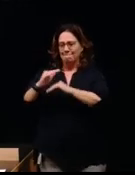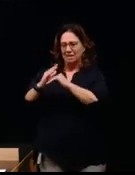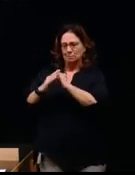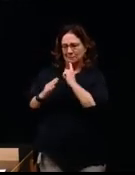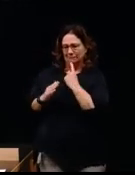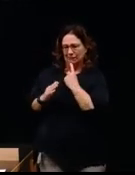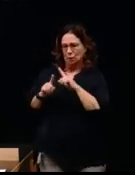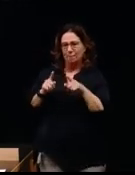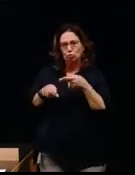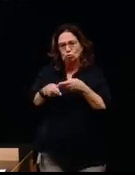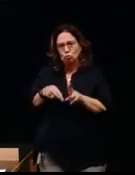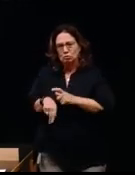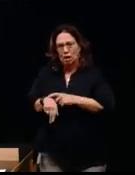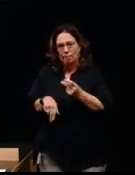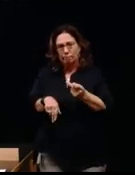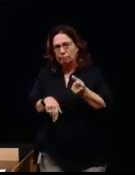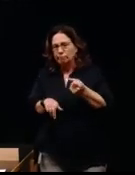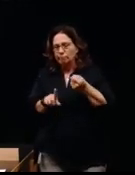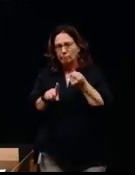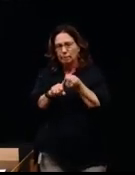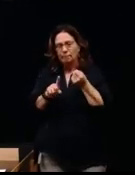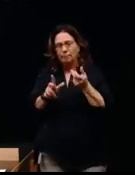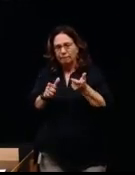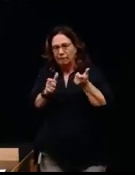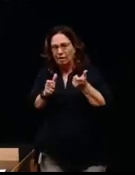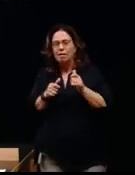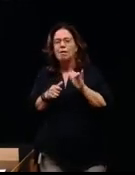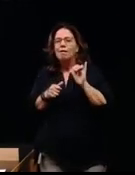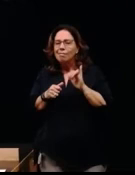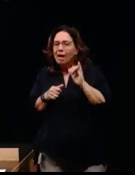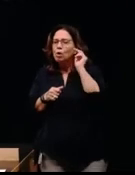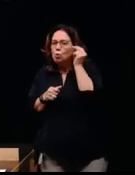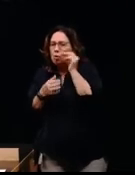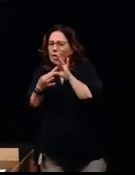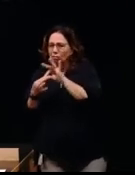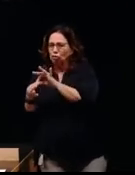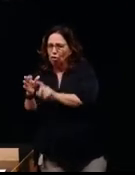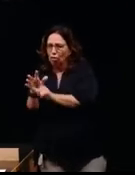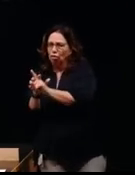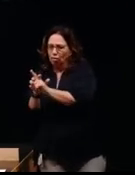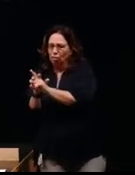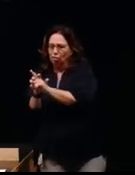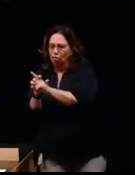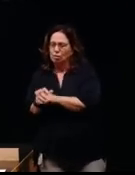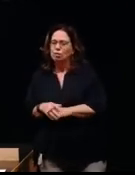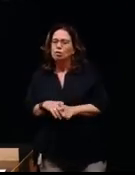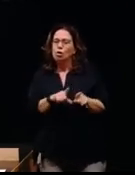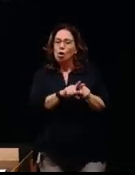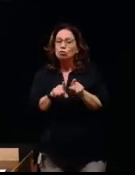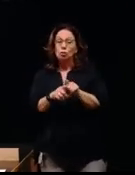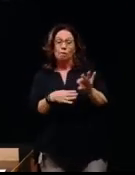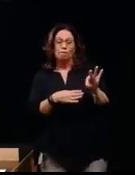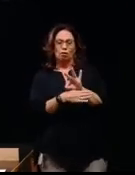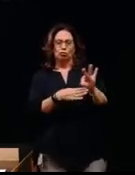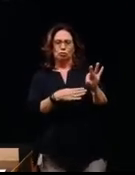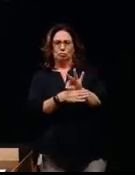window with sudden onset. That's the tempo of neurologic emergencies, but it's also the tempo of functional